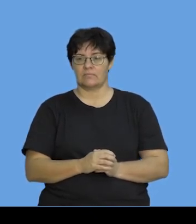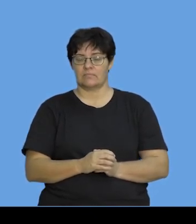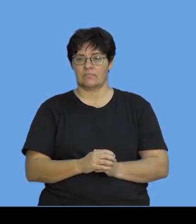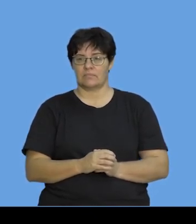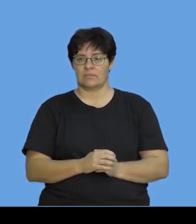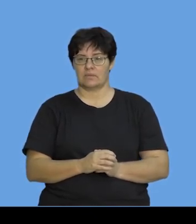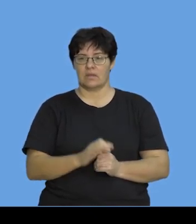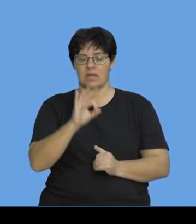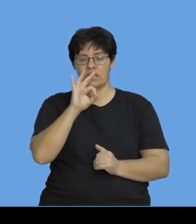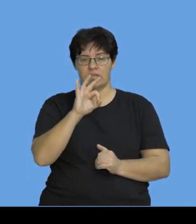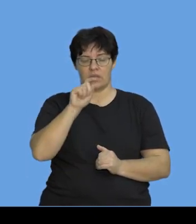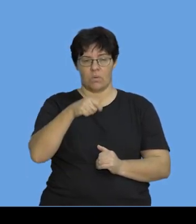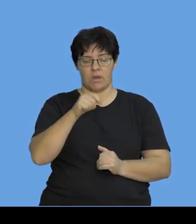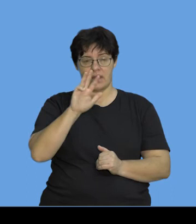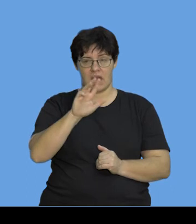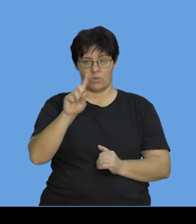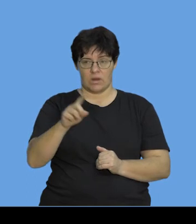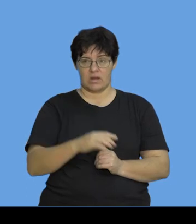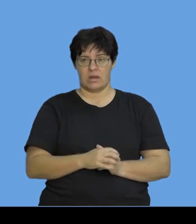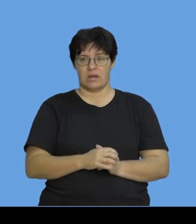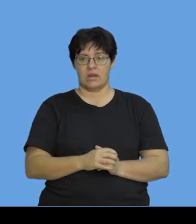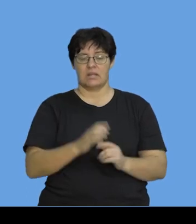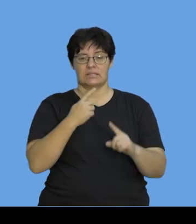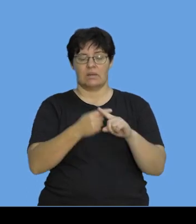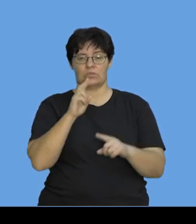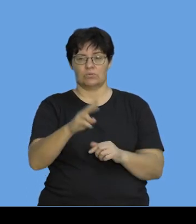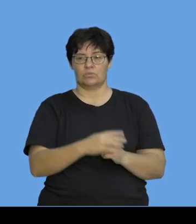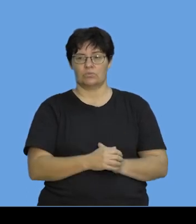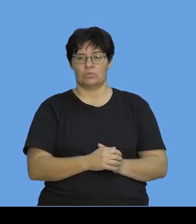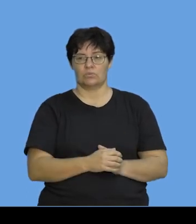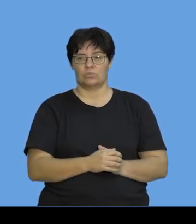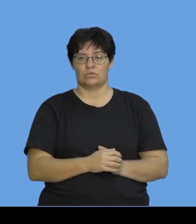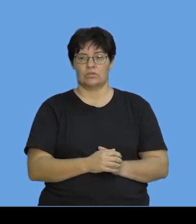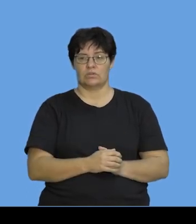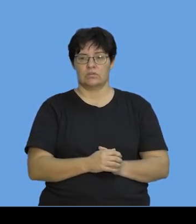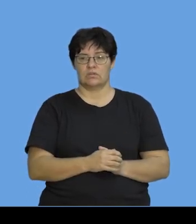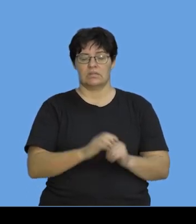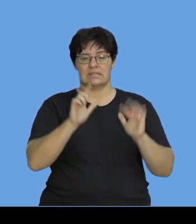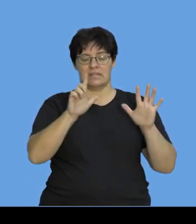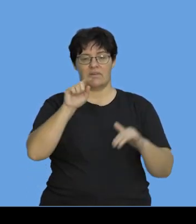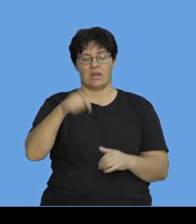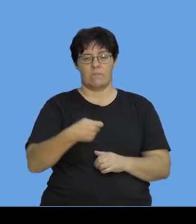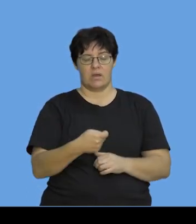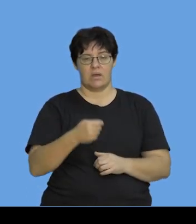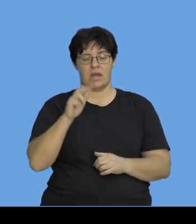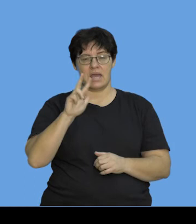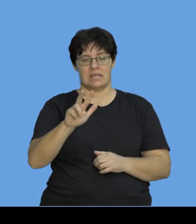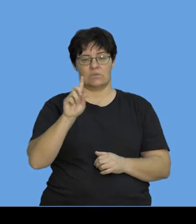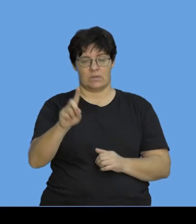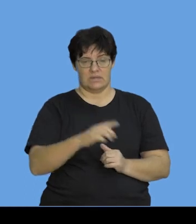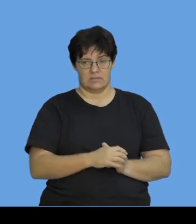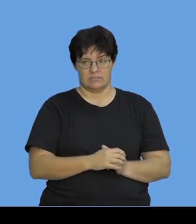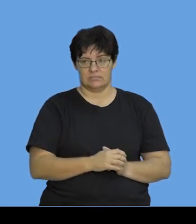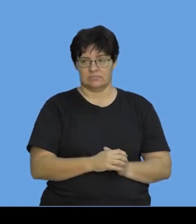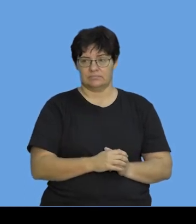3,91 multiplied by 2. What do we get? It gives us 7,81. So it's